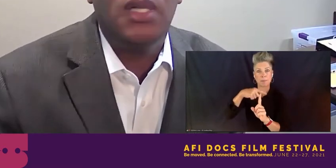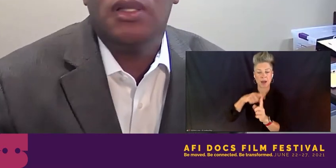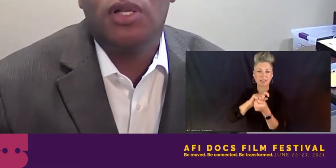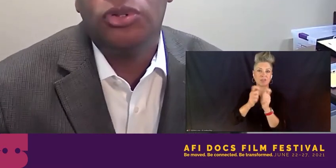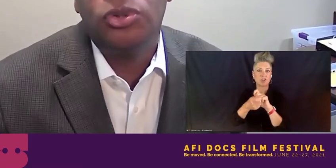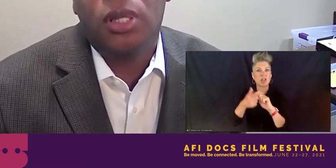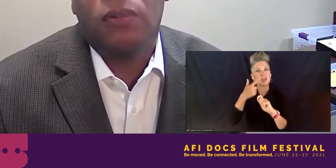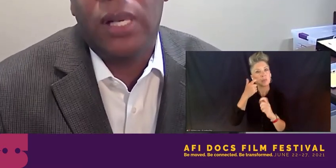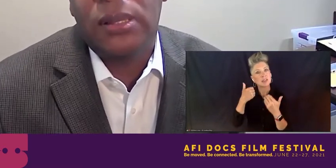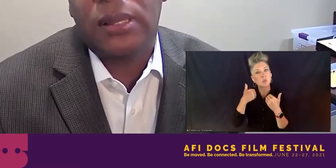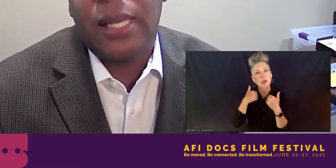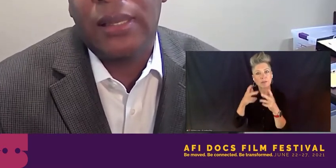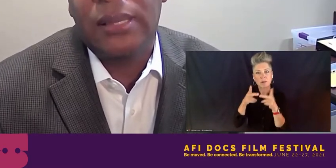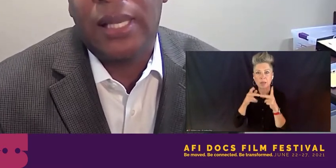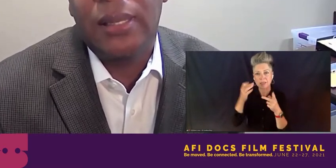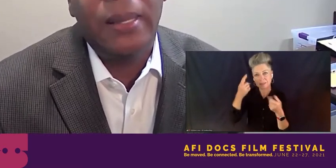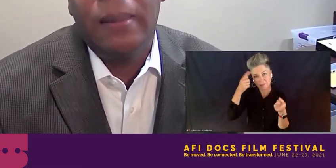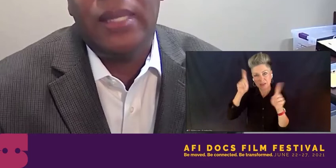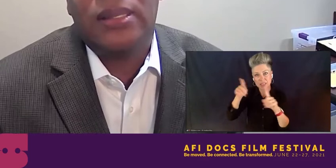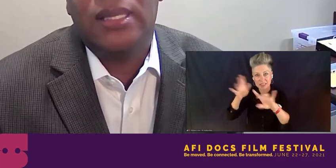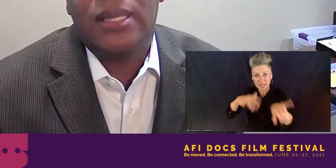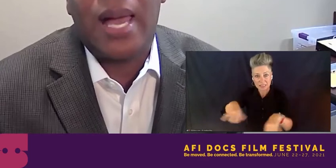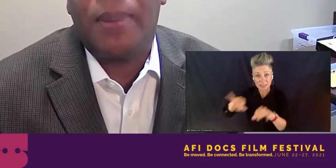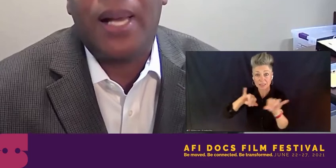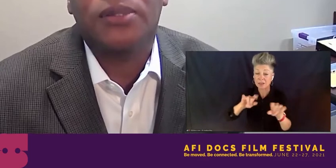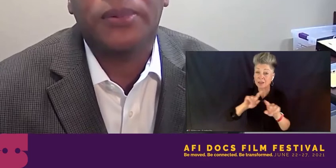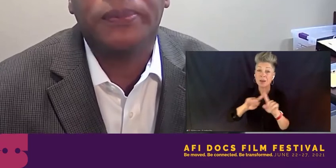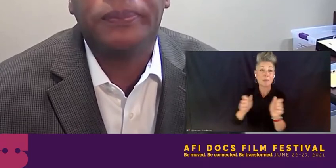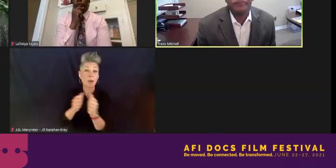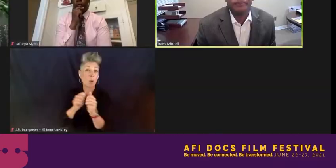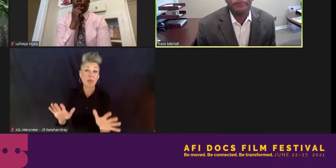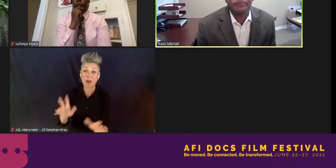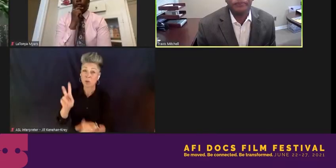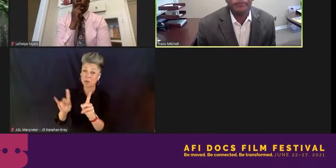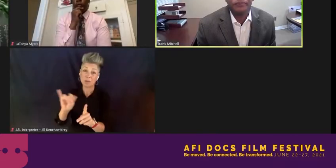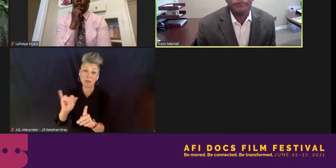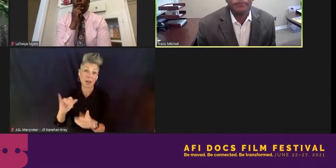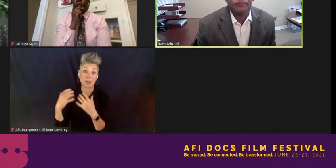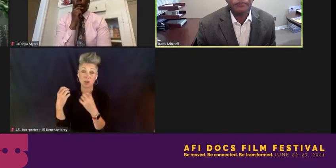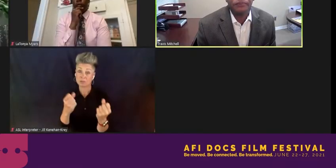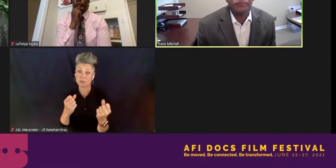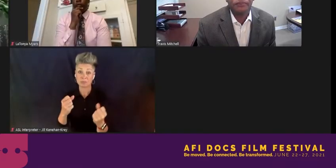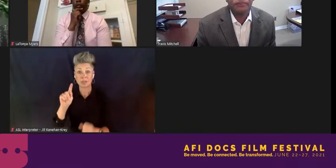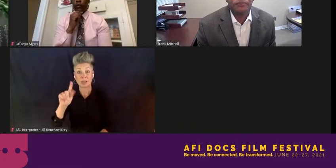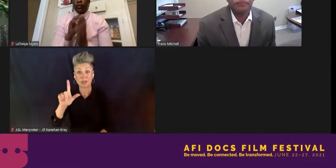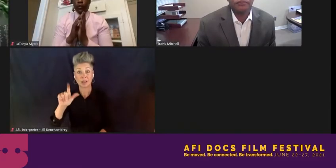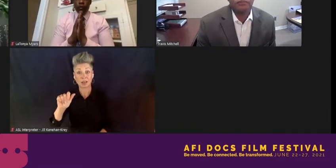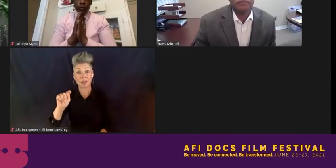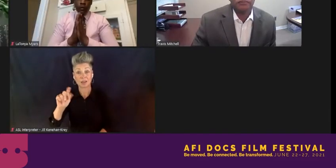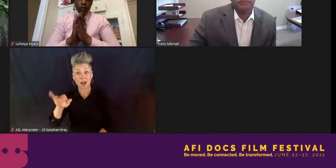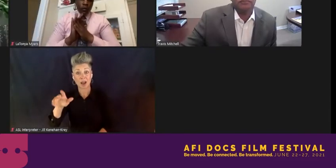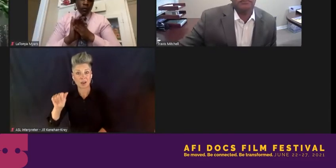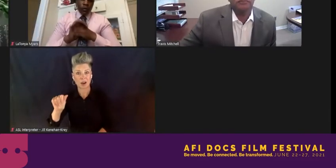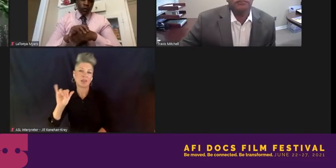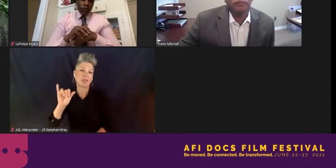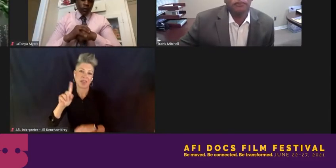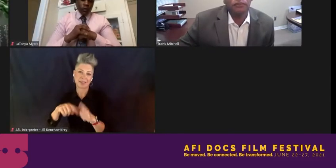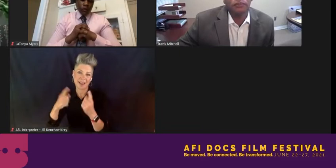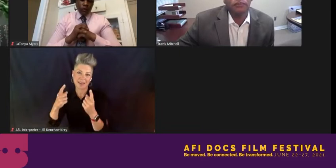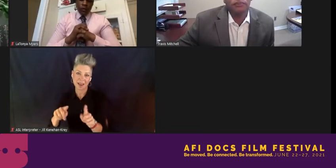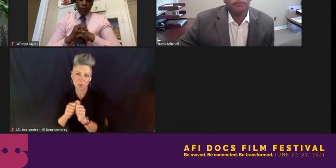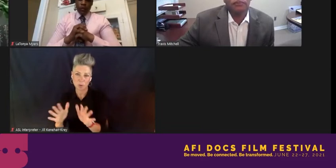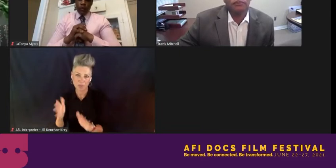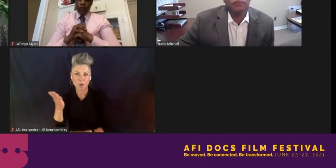But without those who are courageous like Latonya, it's not possible. Yeah. Well, thank you, Travis, for that. And,